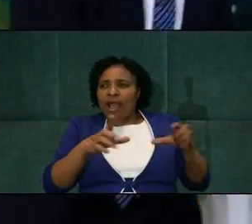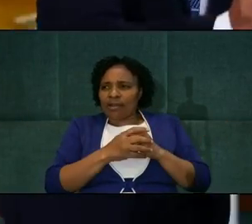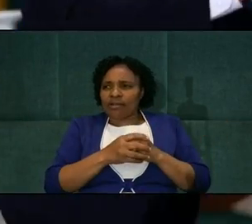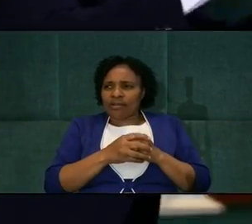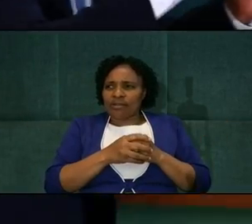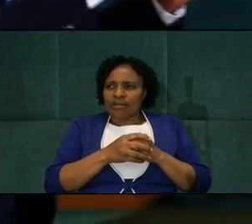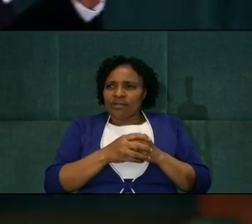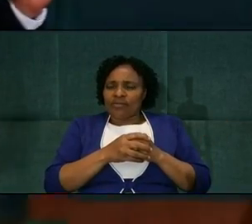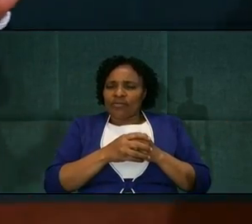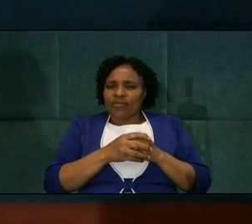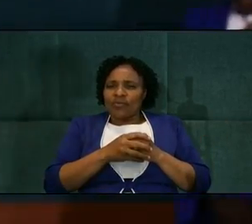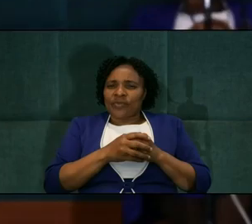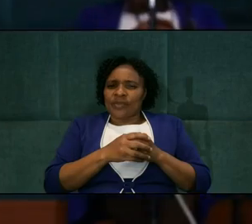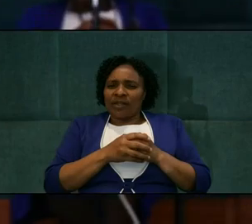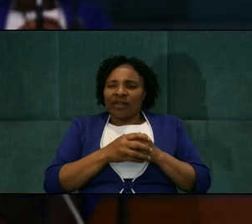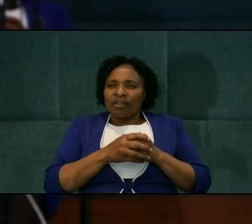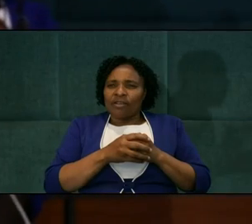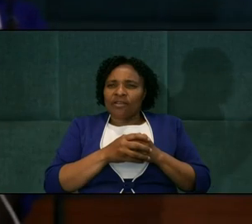Answer.